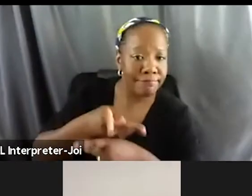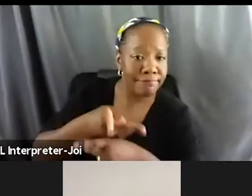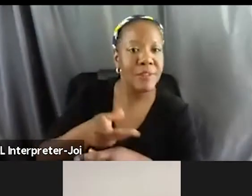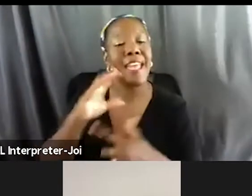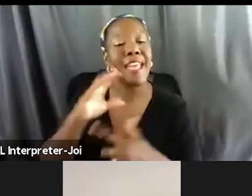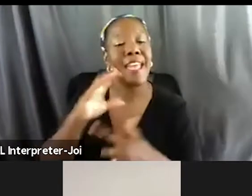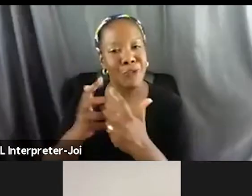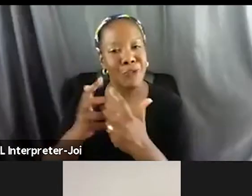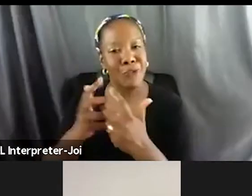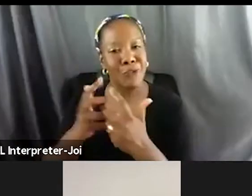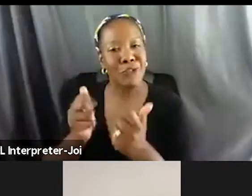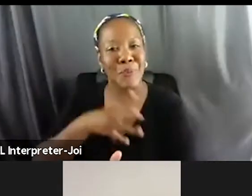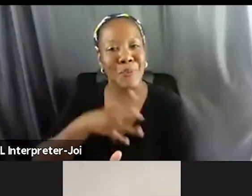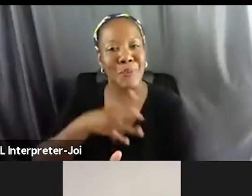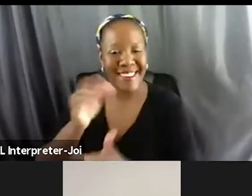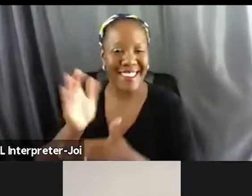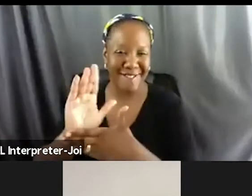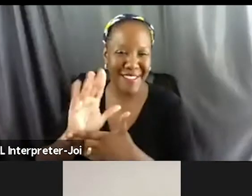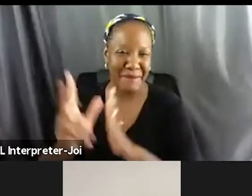Video.